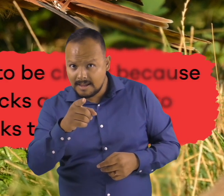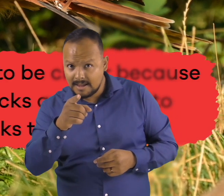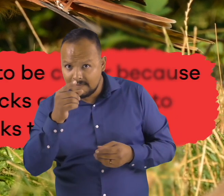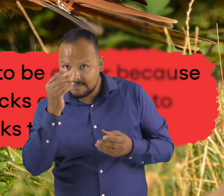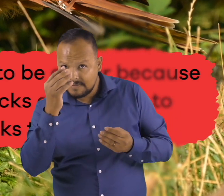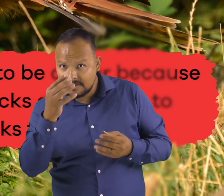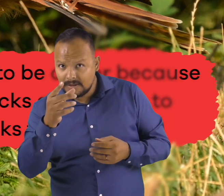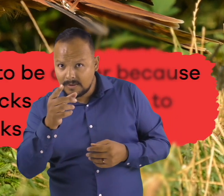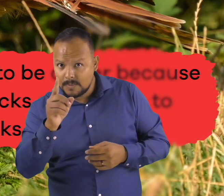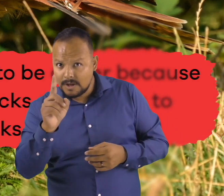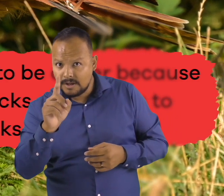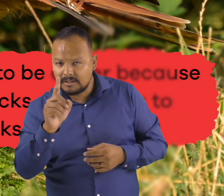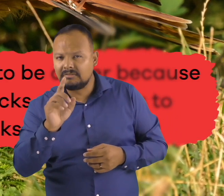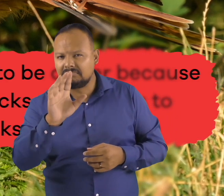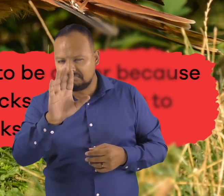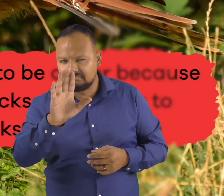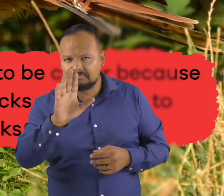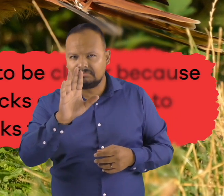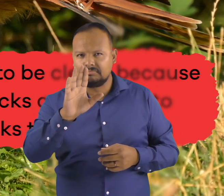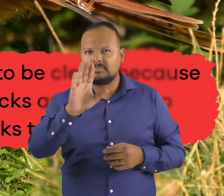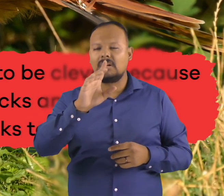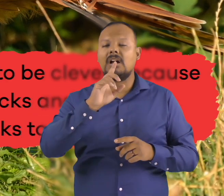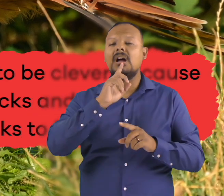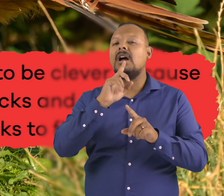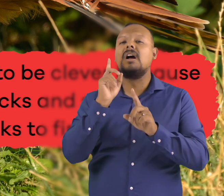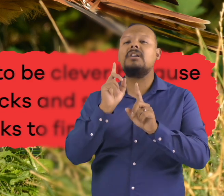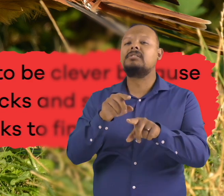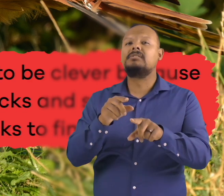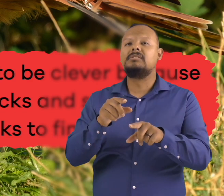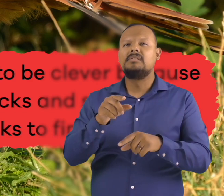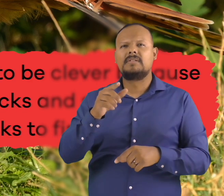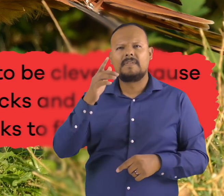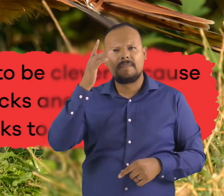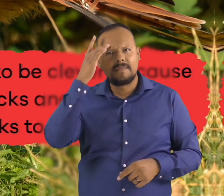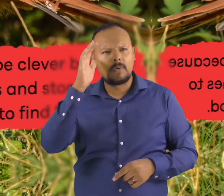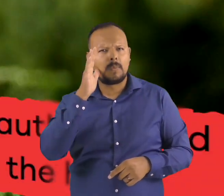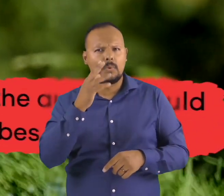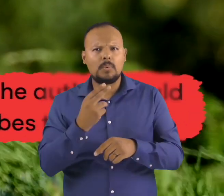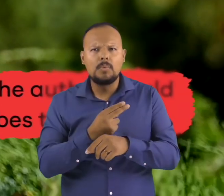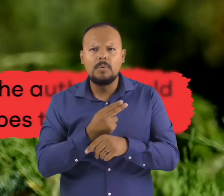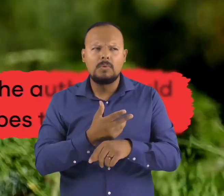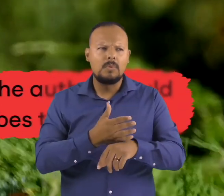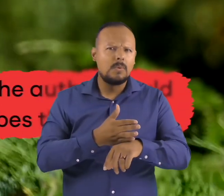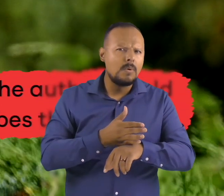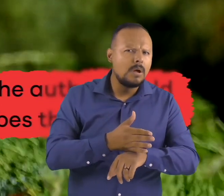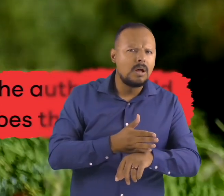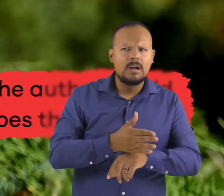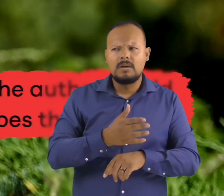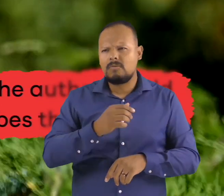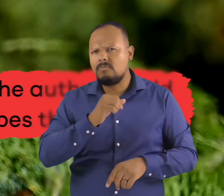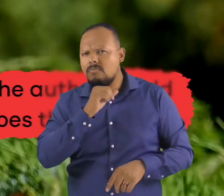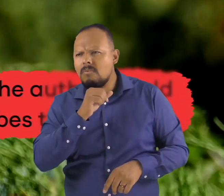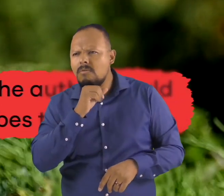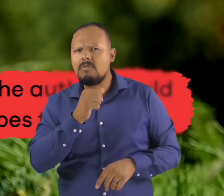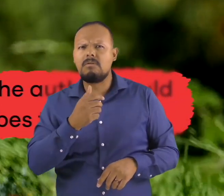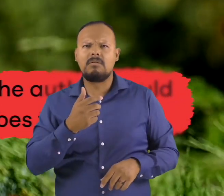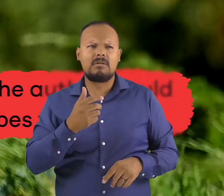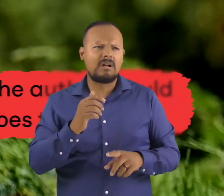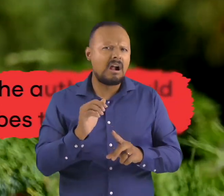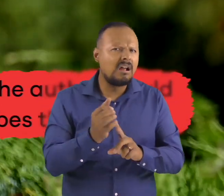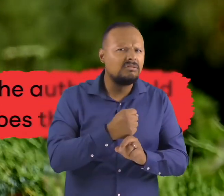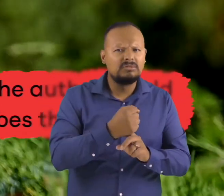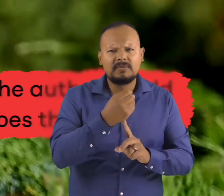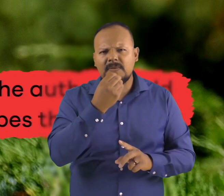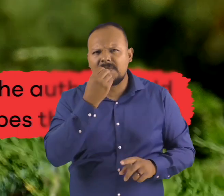and stones to catch food and rocks to find food. Number 2. Choose the